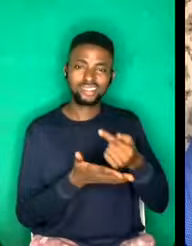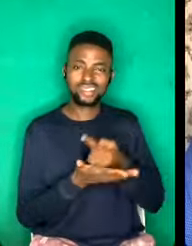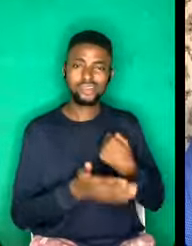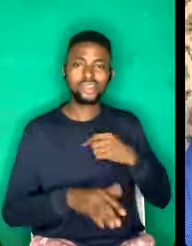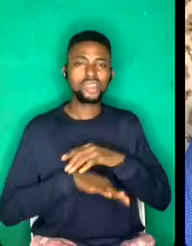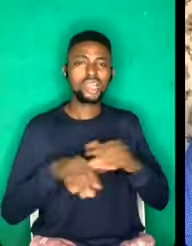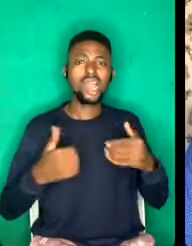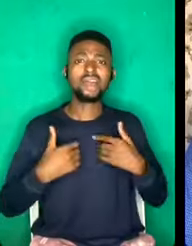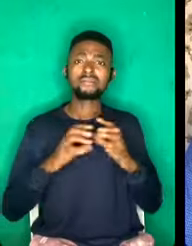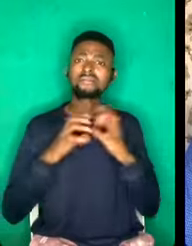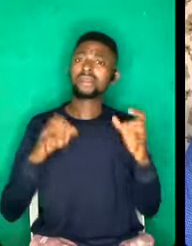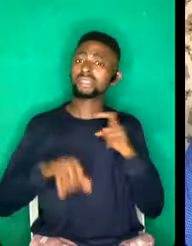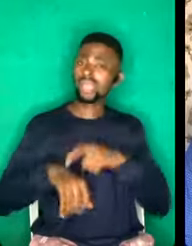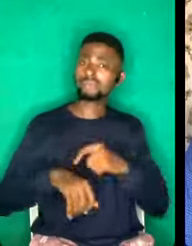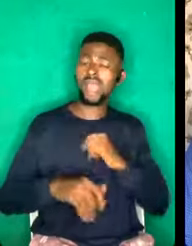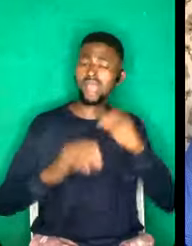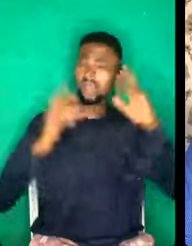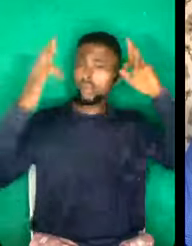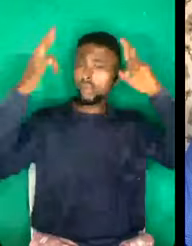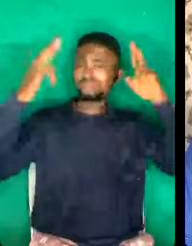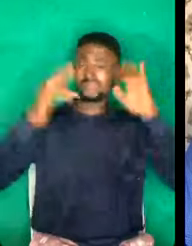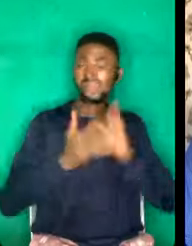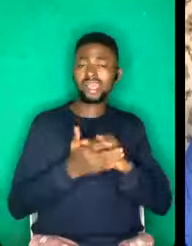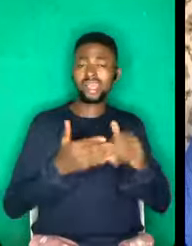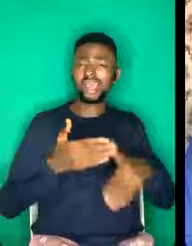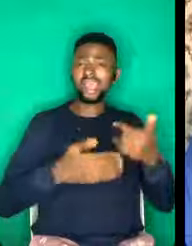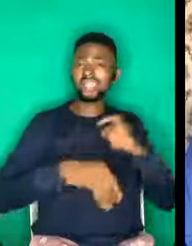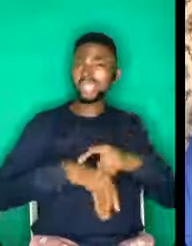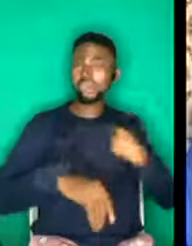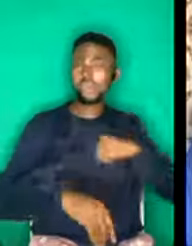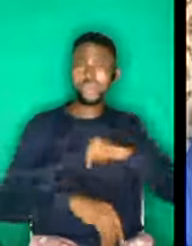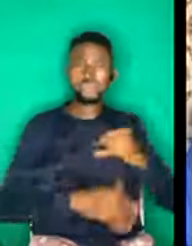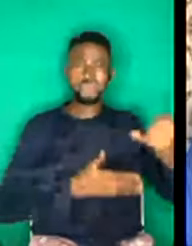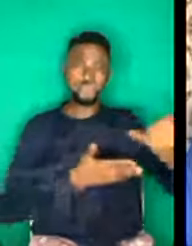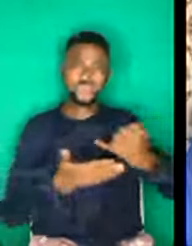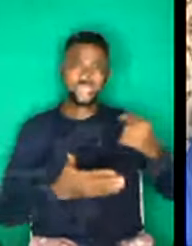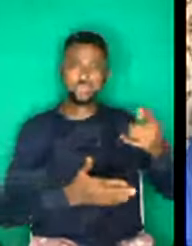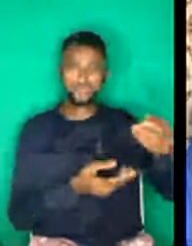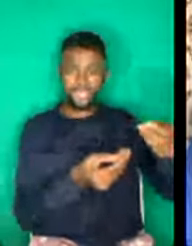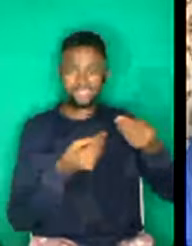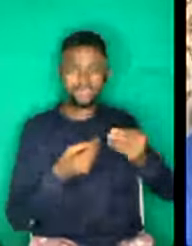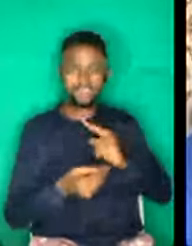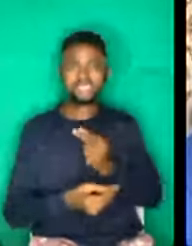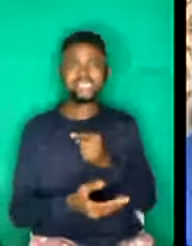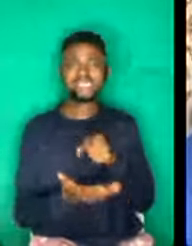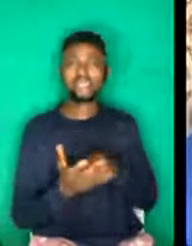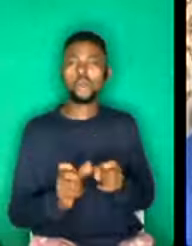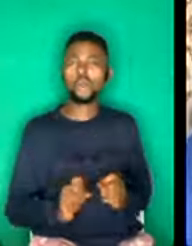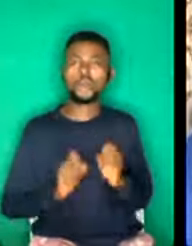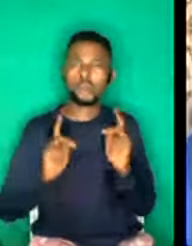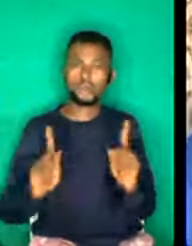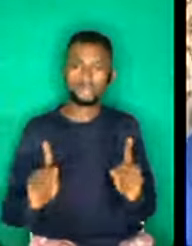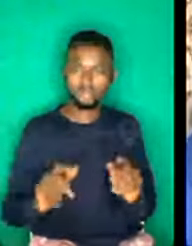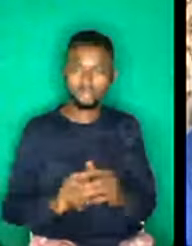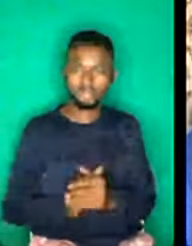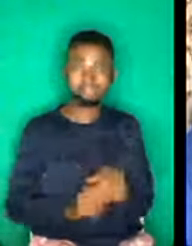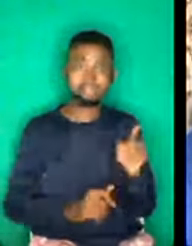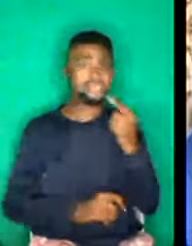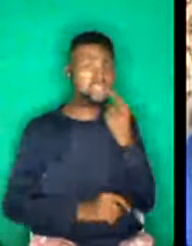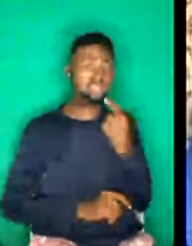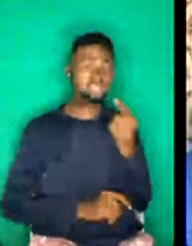that when we call on you next time, you would oblige us this opportunity. I'll be there any day,